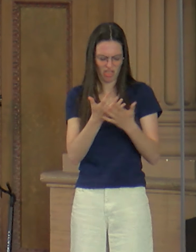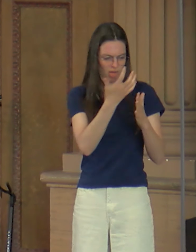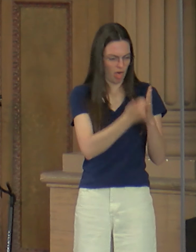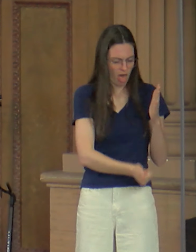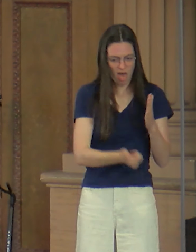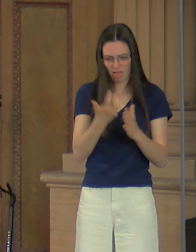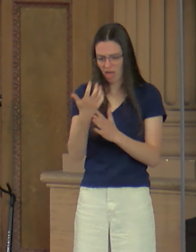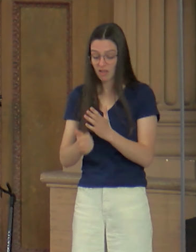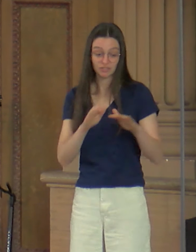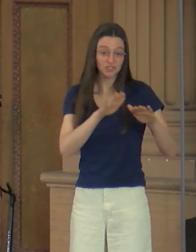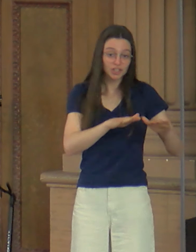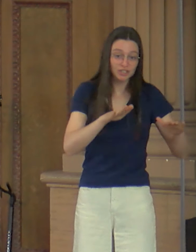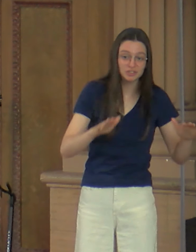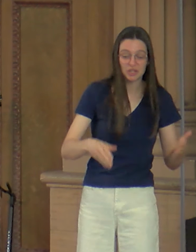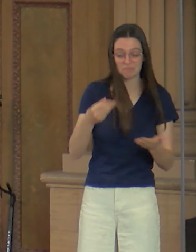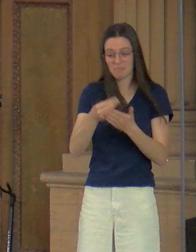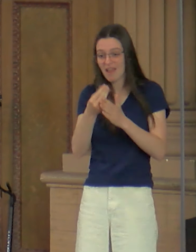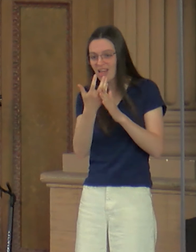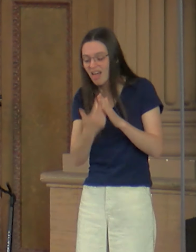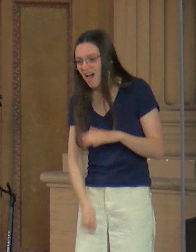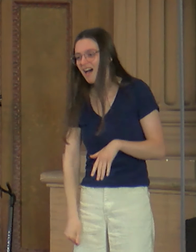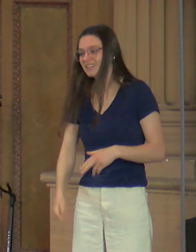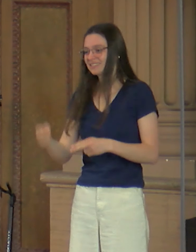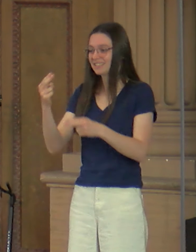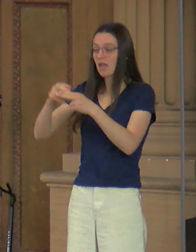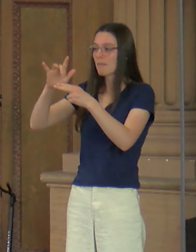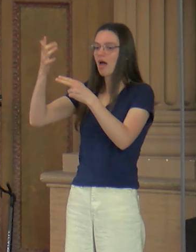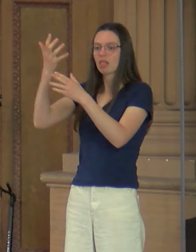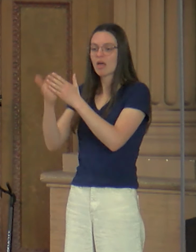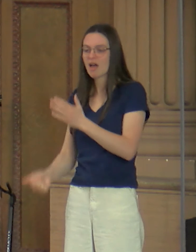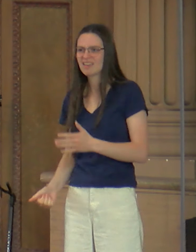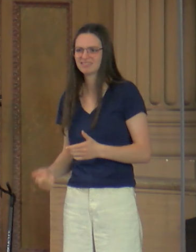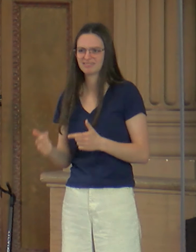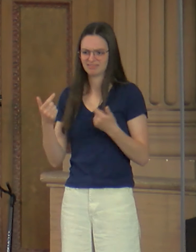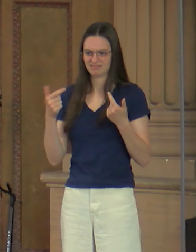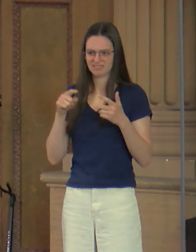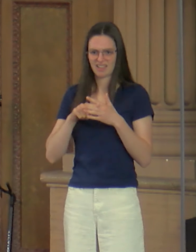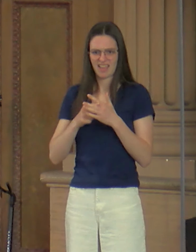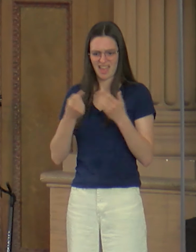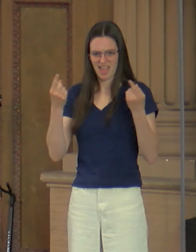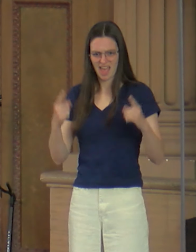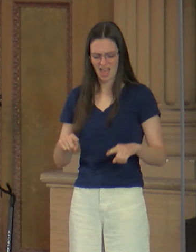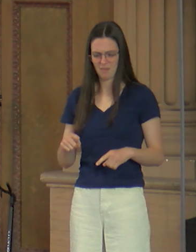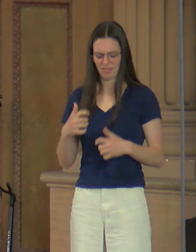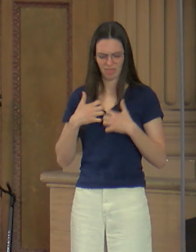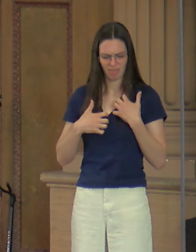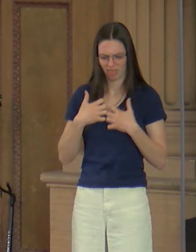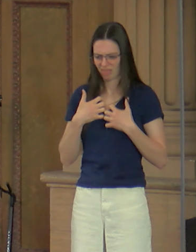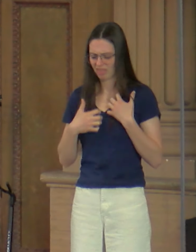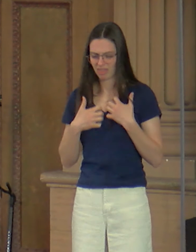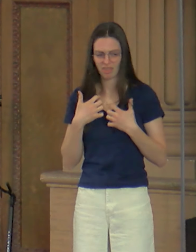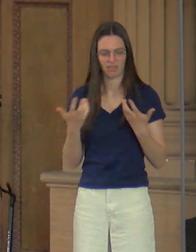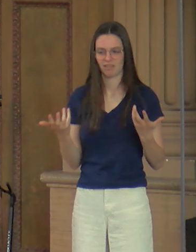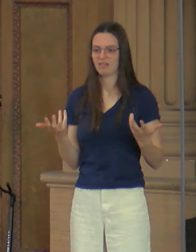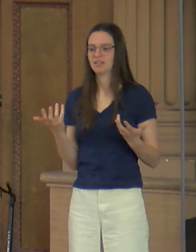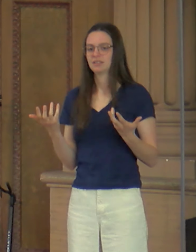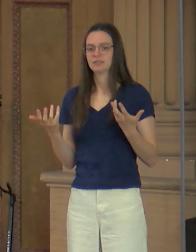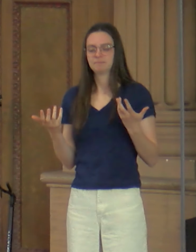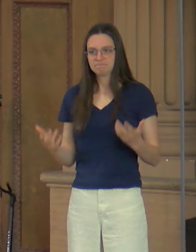he lost his good name, and then he started to wrestle with some big issues, as you might expect him to wrestle when you go through calamity like